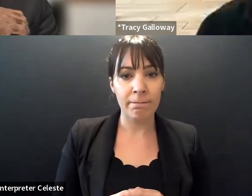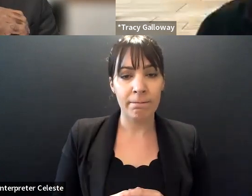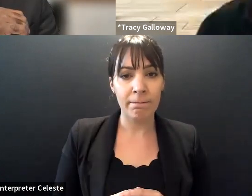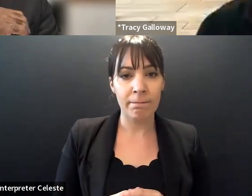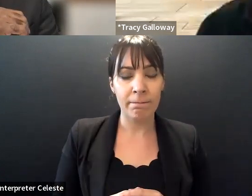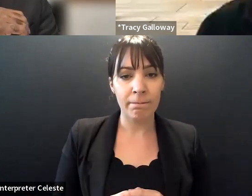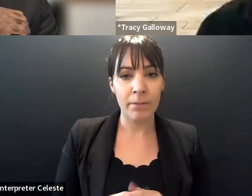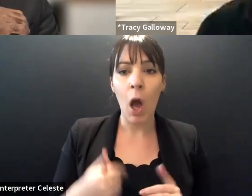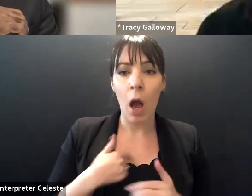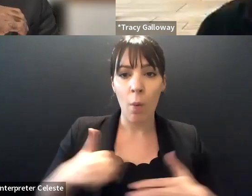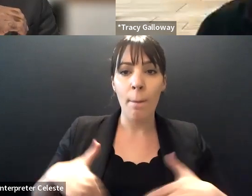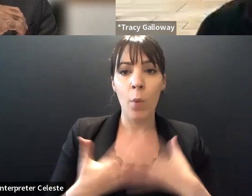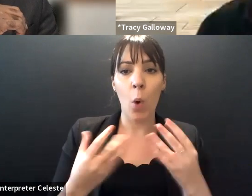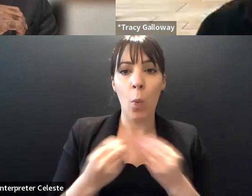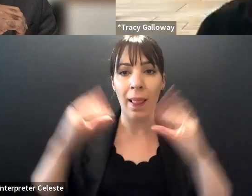with low vision,